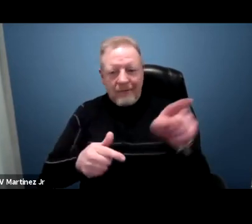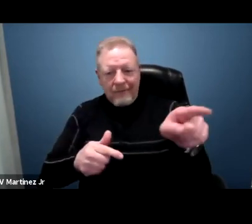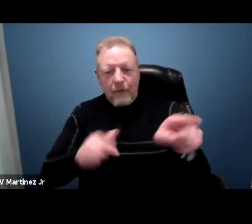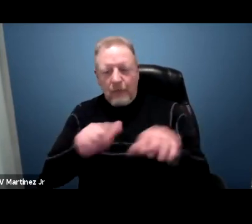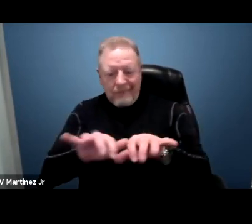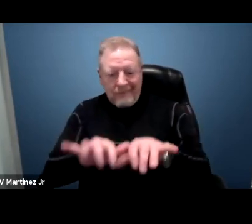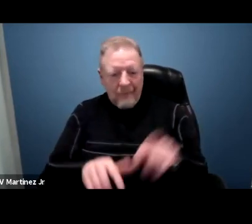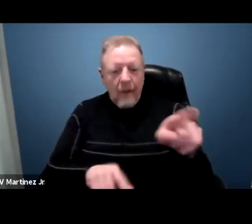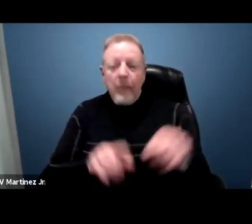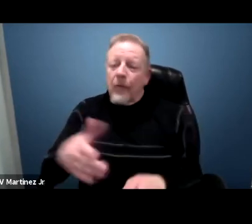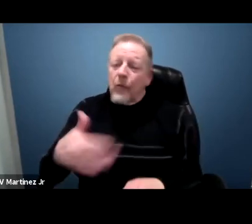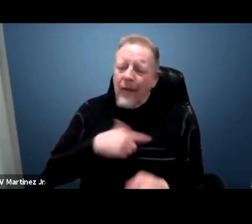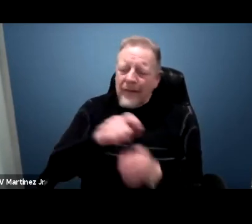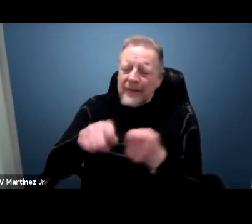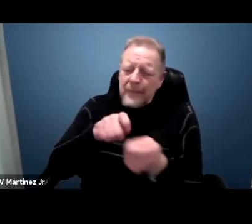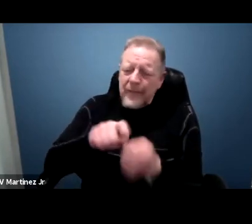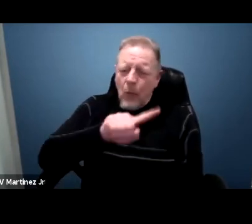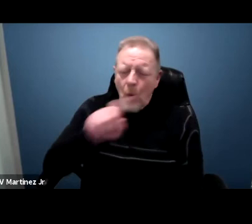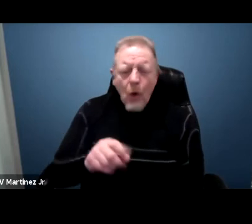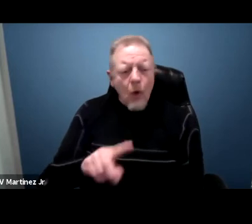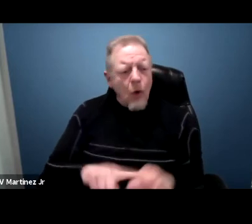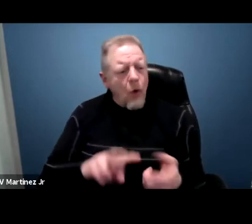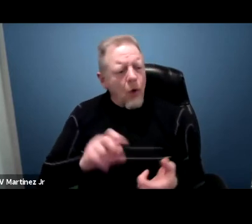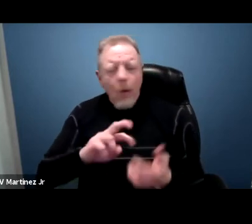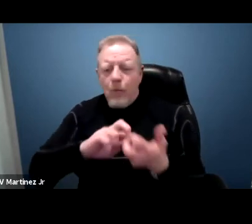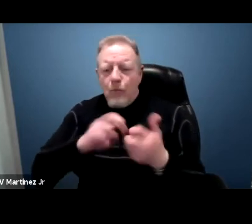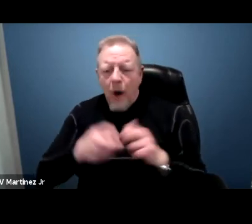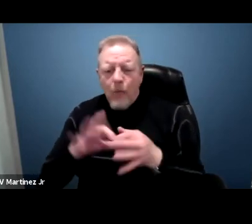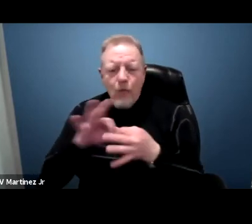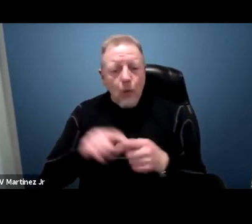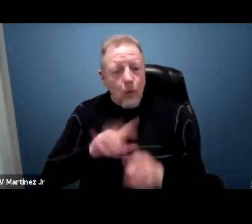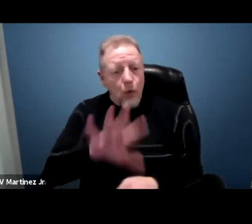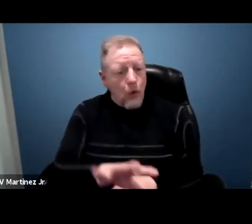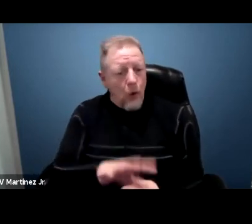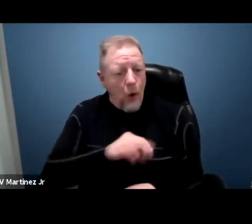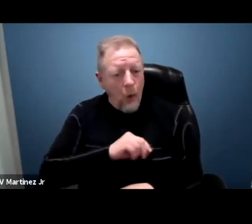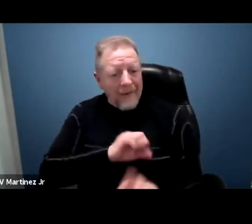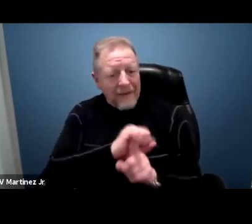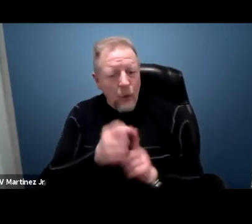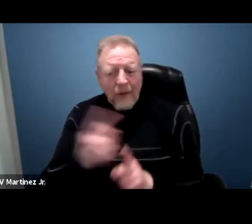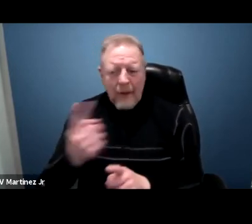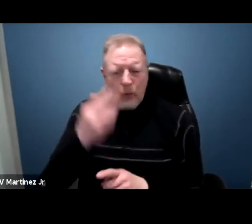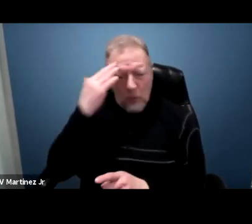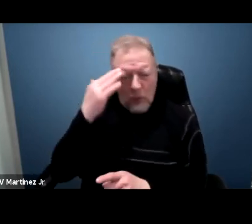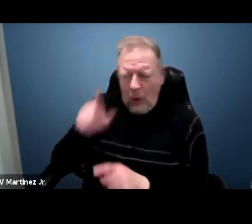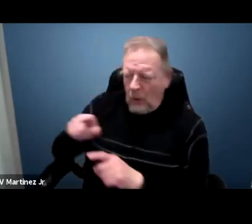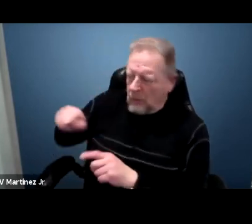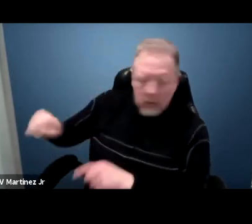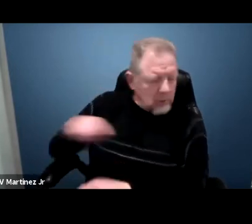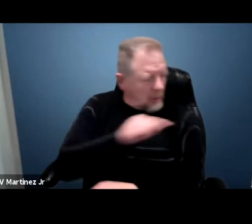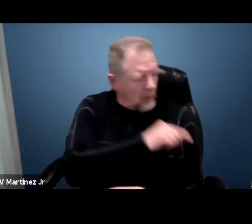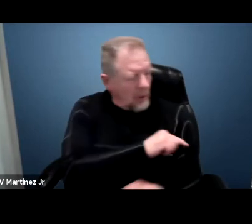But if you have specific questions or problems regarding your situation or somebody that you know, you should contact our